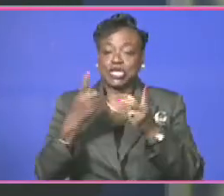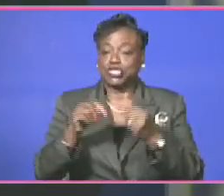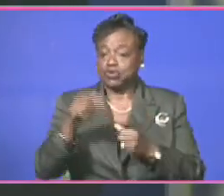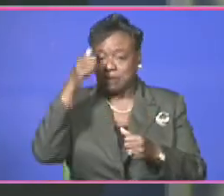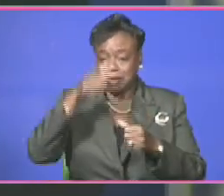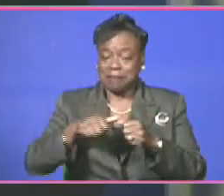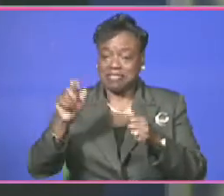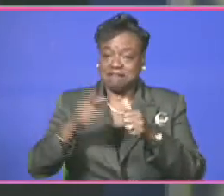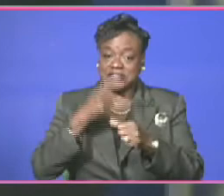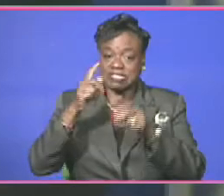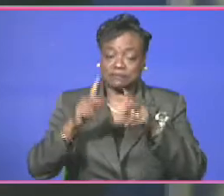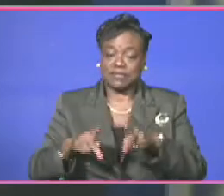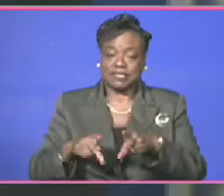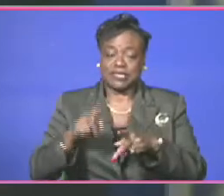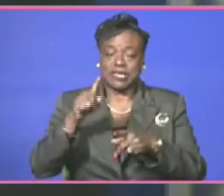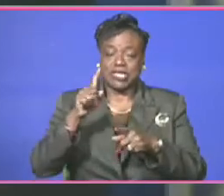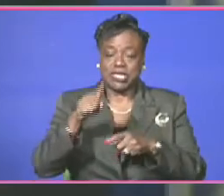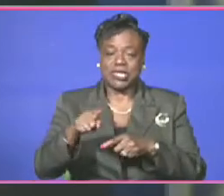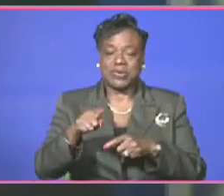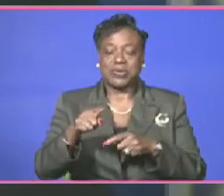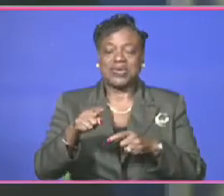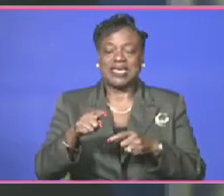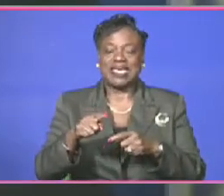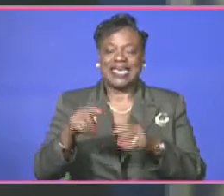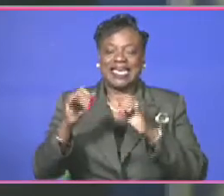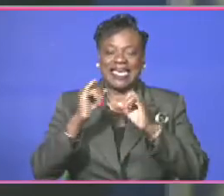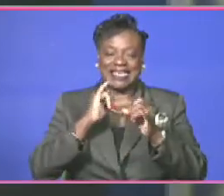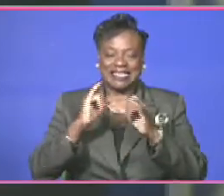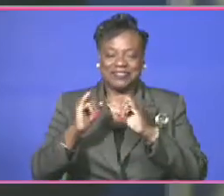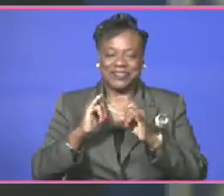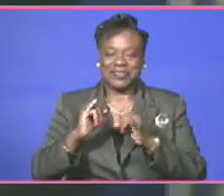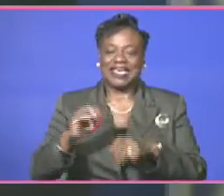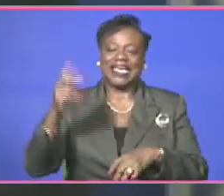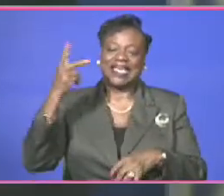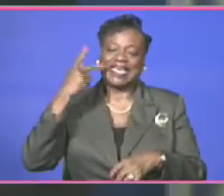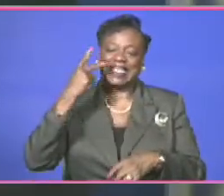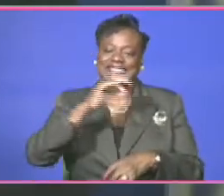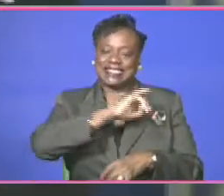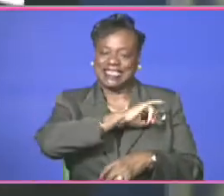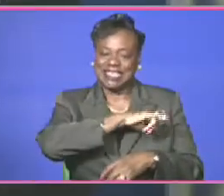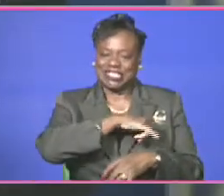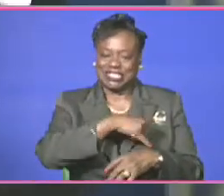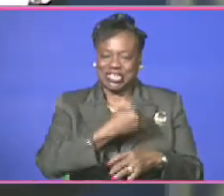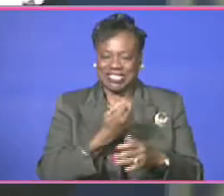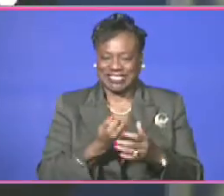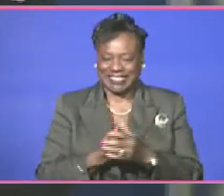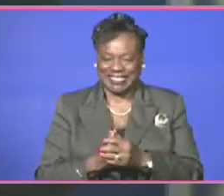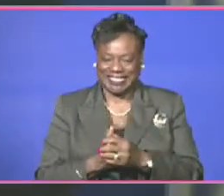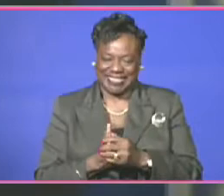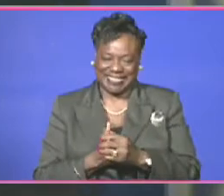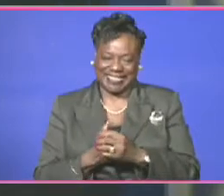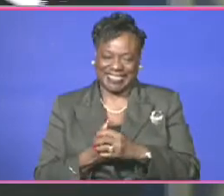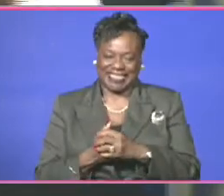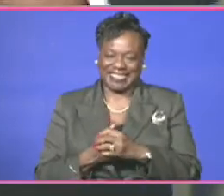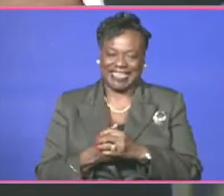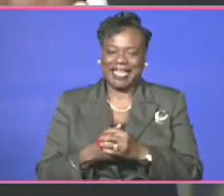interviewed? Kelsey Johnson. Oh, none other than... My hospital name, Pigtail Alley Girl.